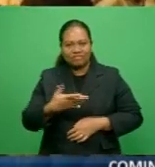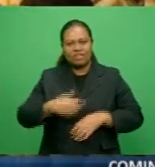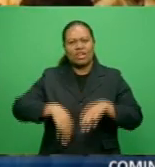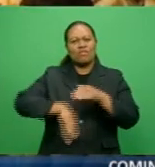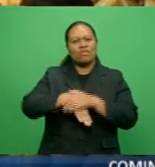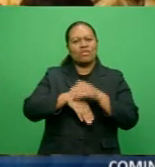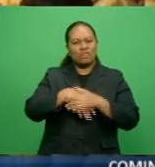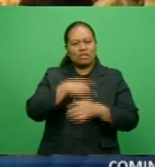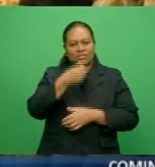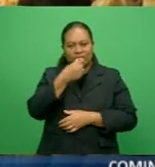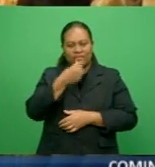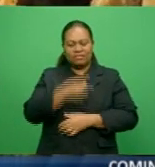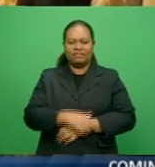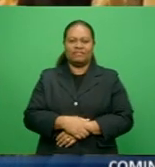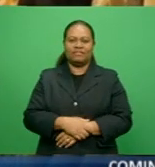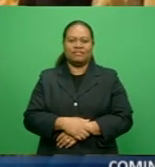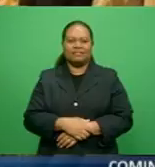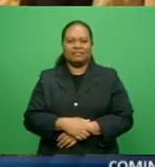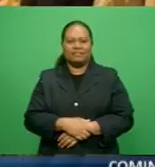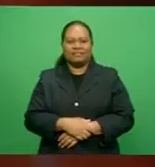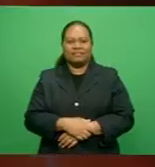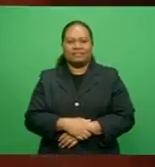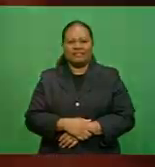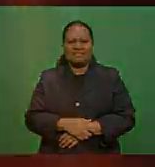This and more coming up.